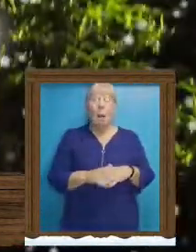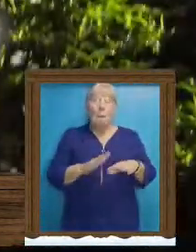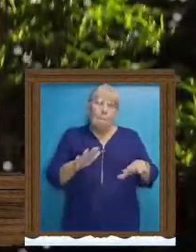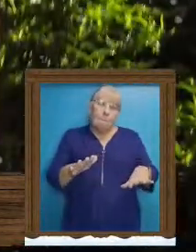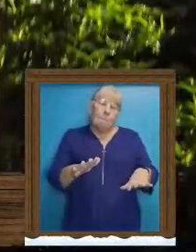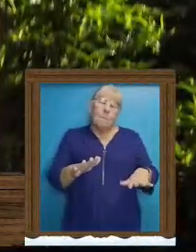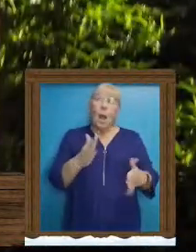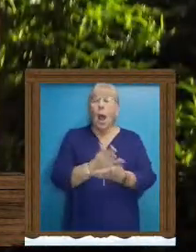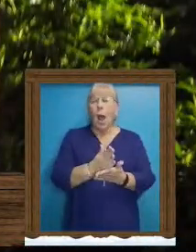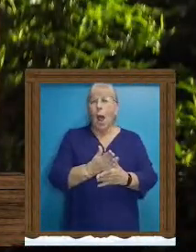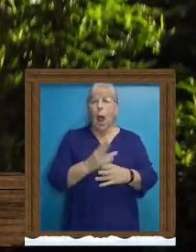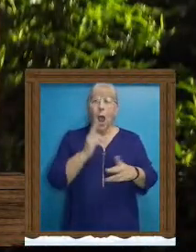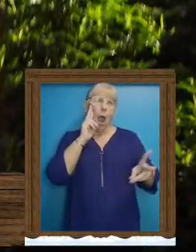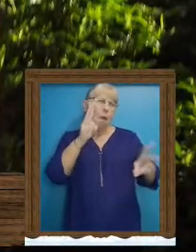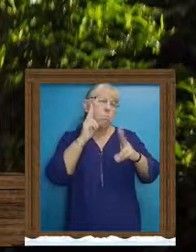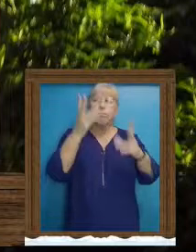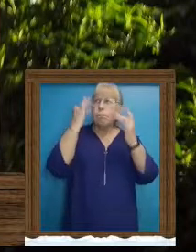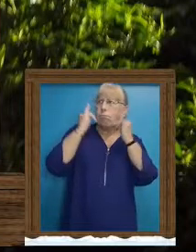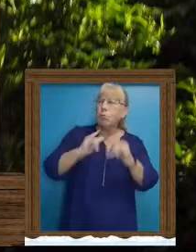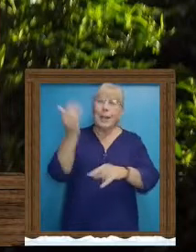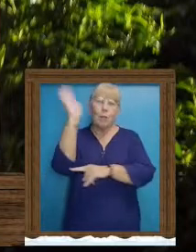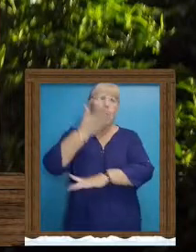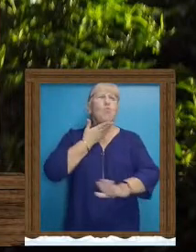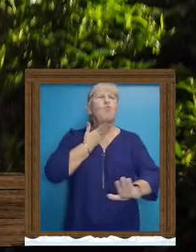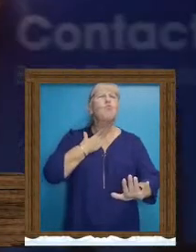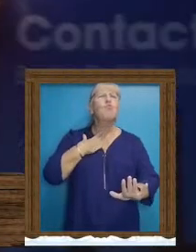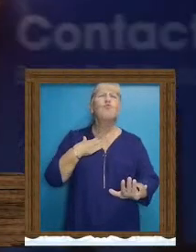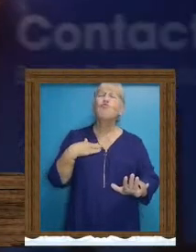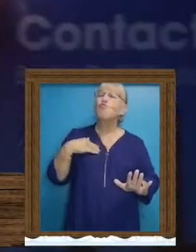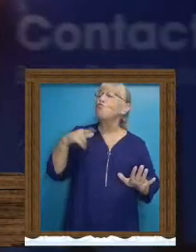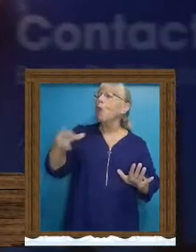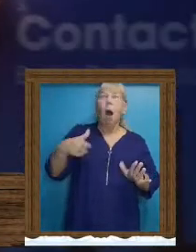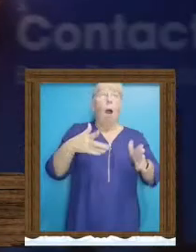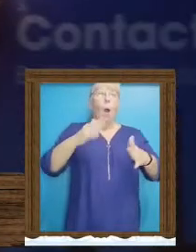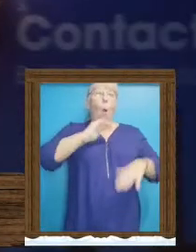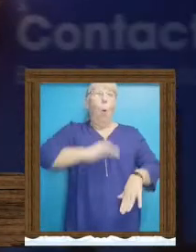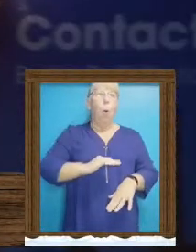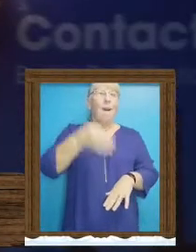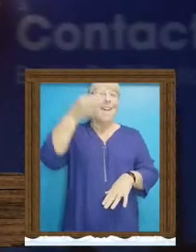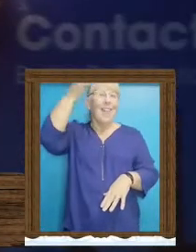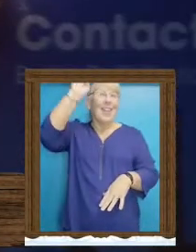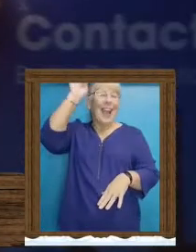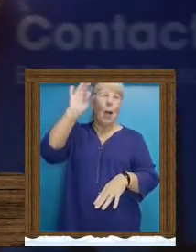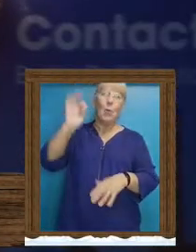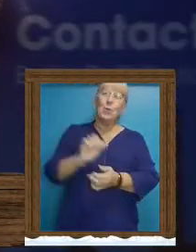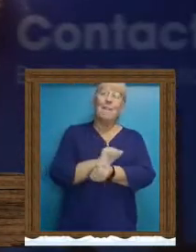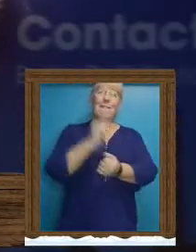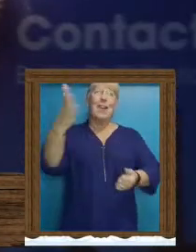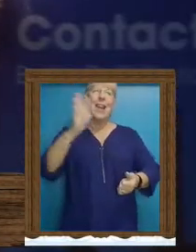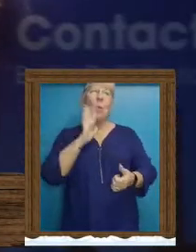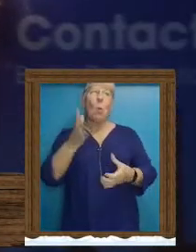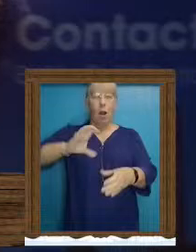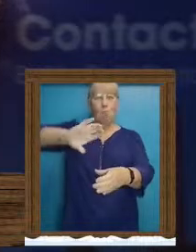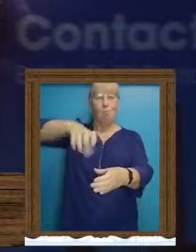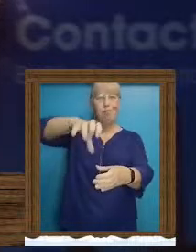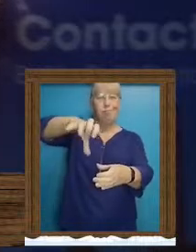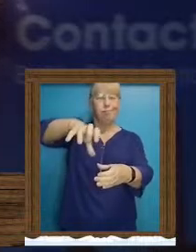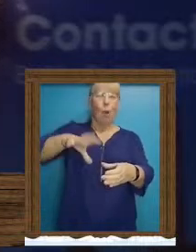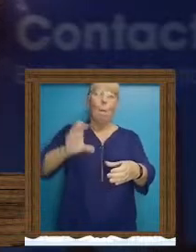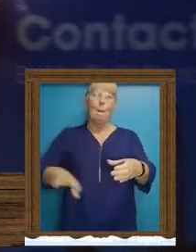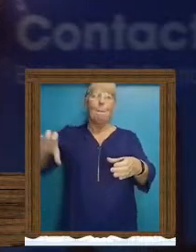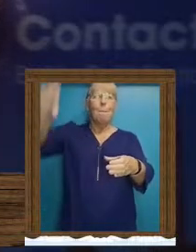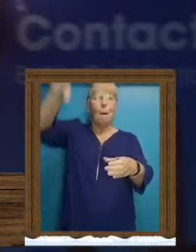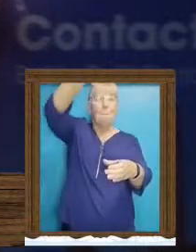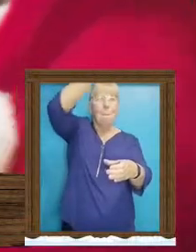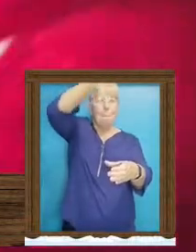It was very thirsty work checking all the trees, and I was very glad the council have installed free water refillable stations across the